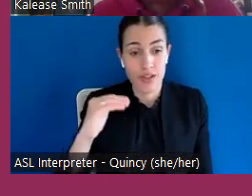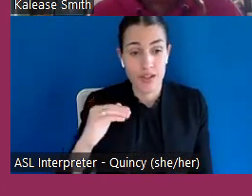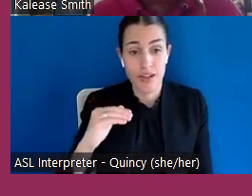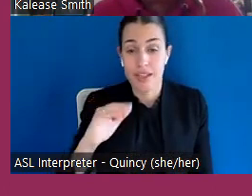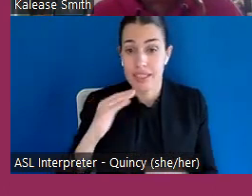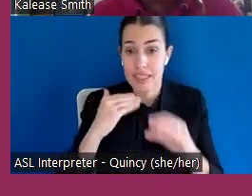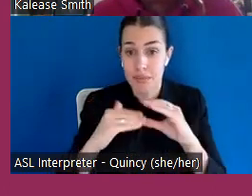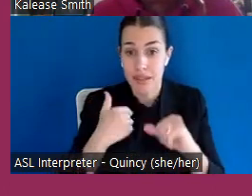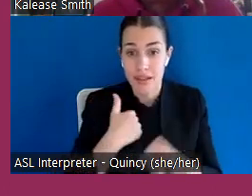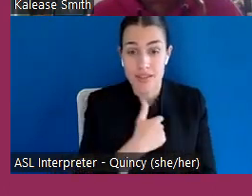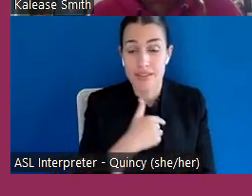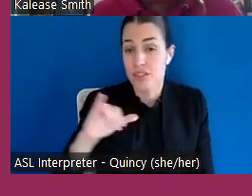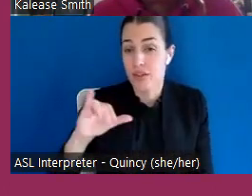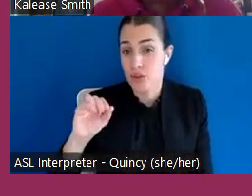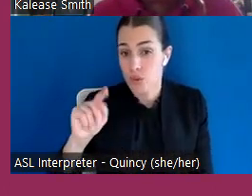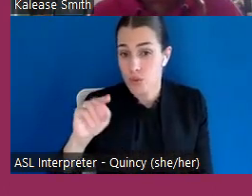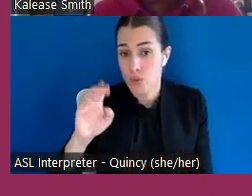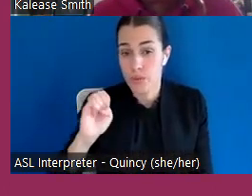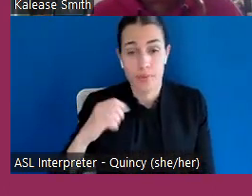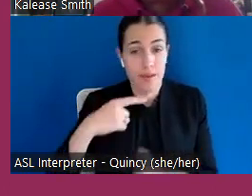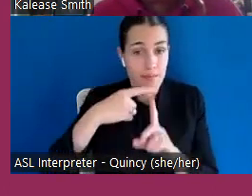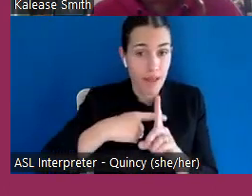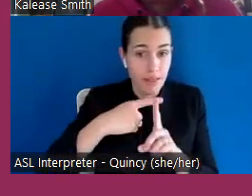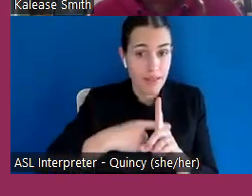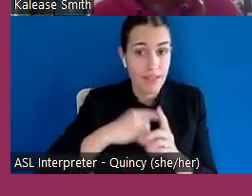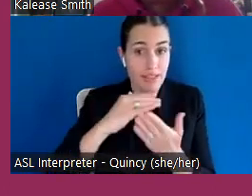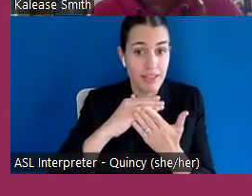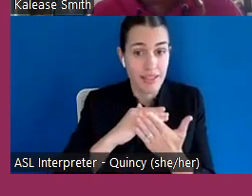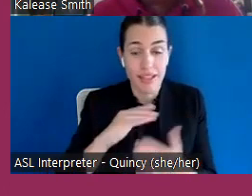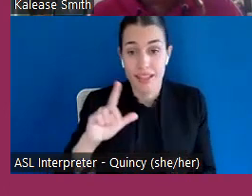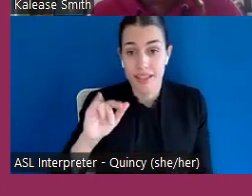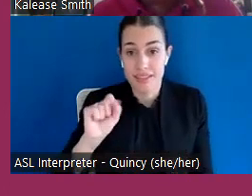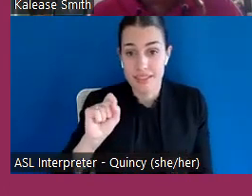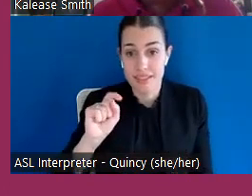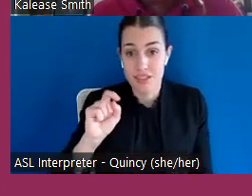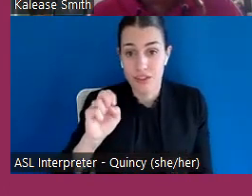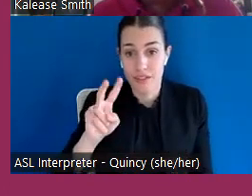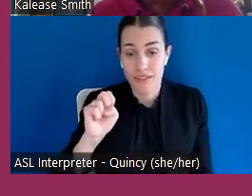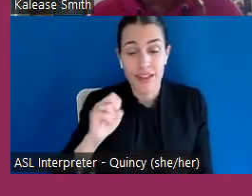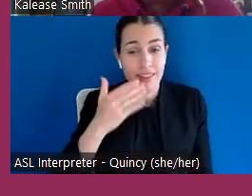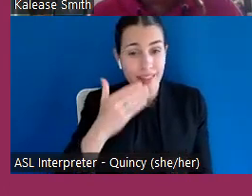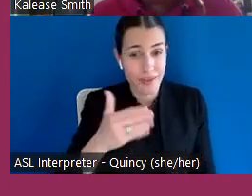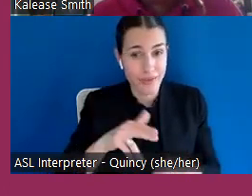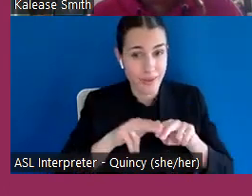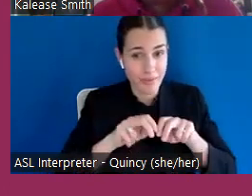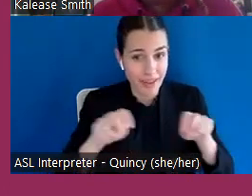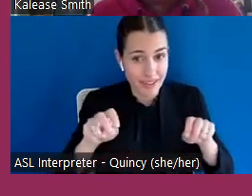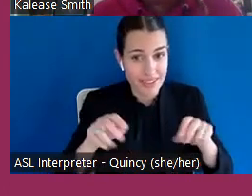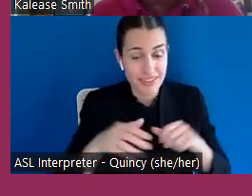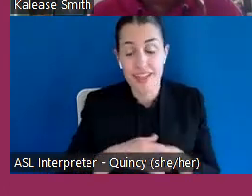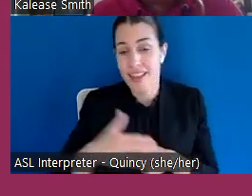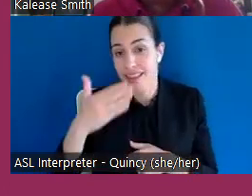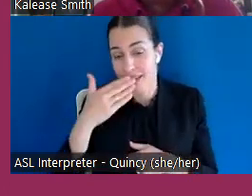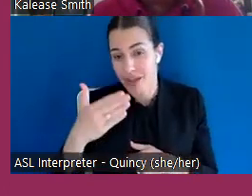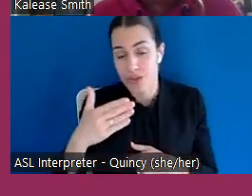outreach@wadvocates.org, join our monthly listserv, or check out our upcoming events. Thank you again to our panelists, and thank you to all